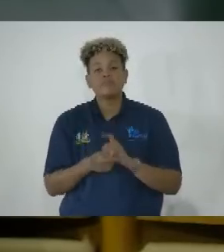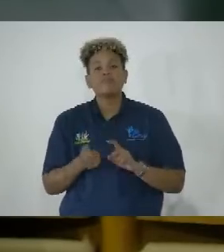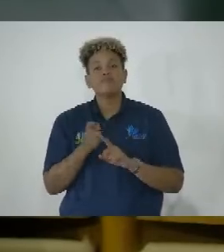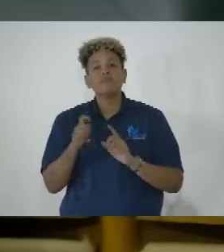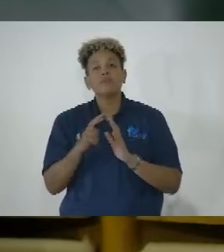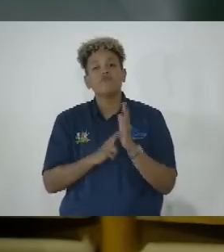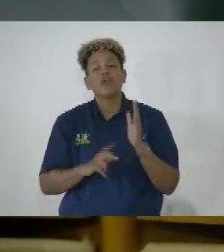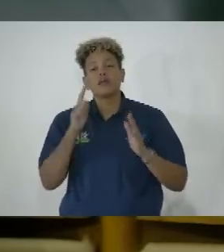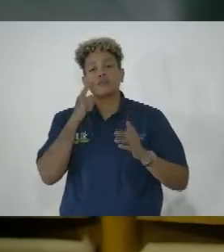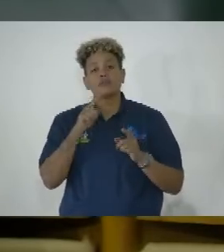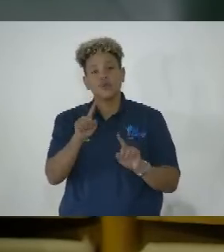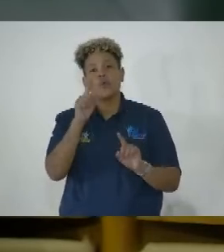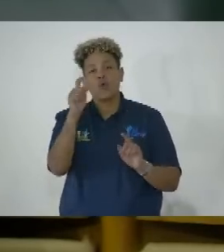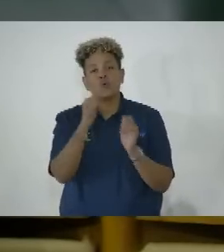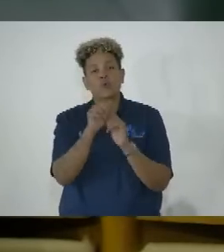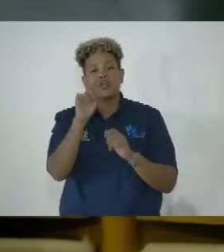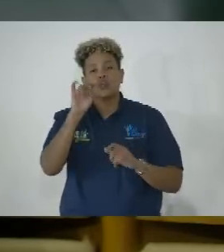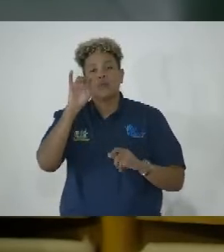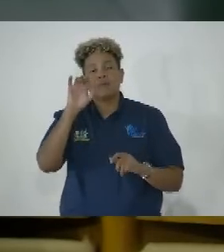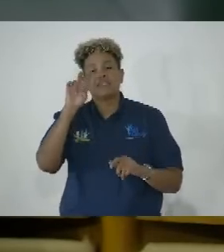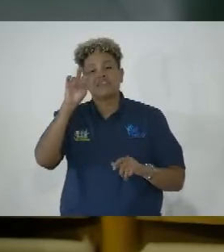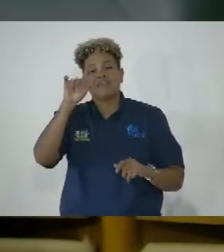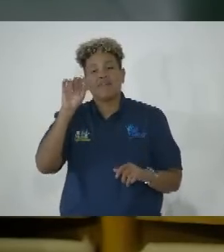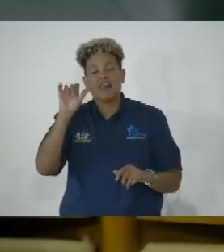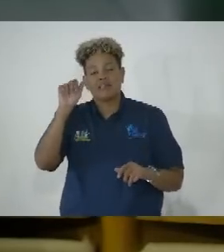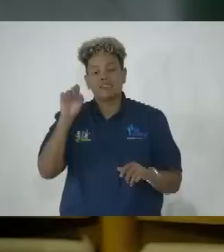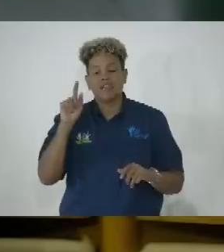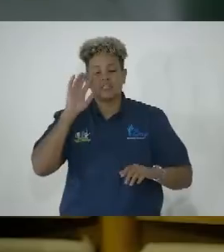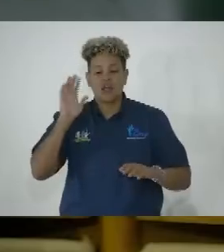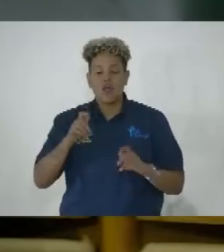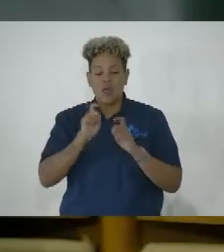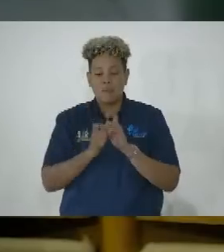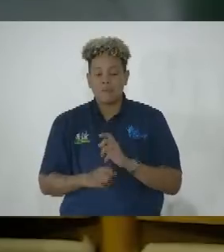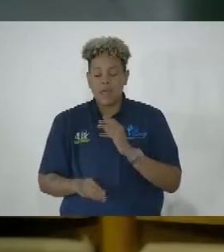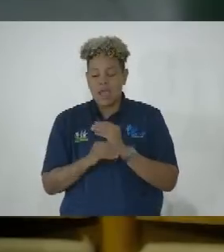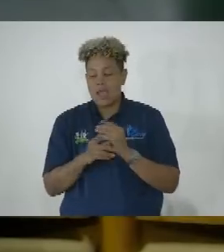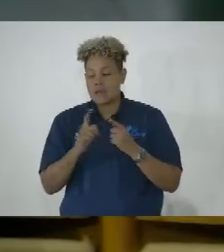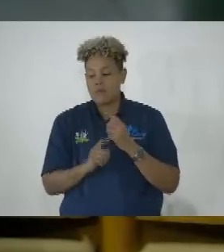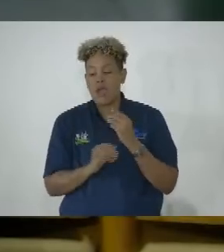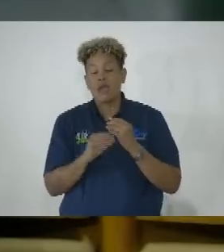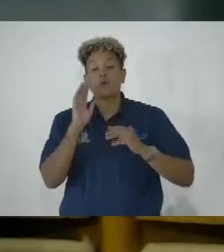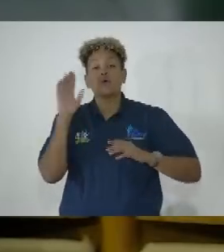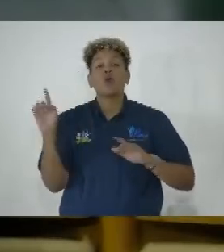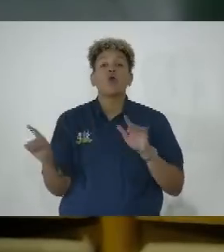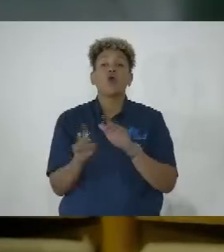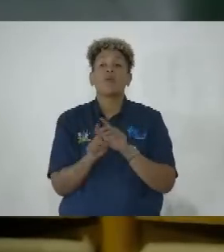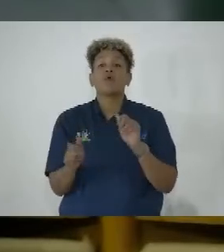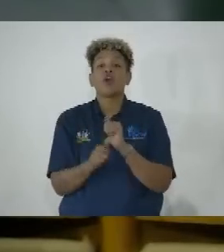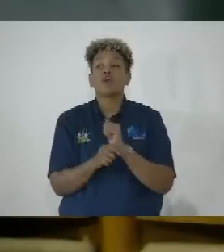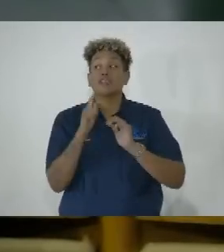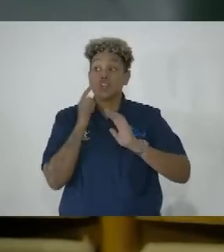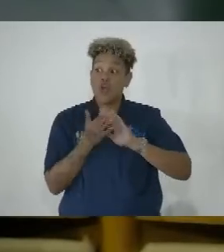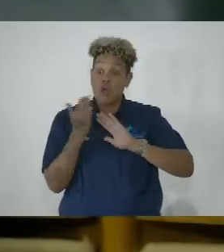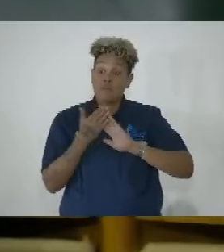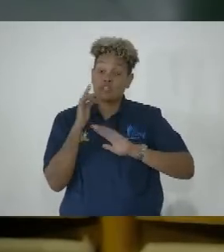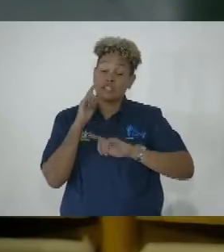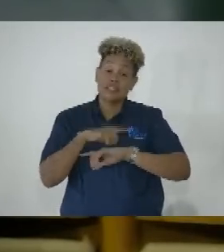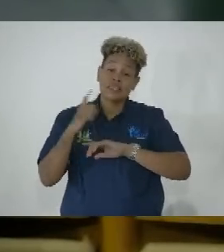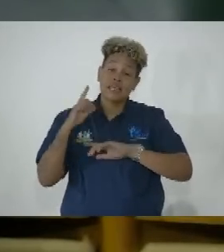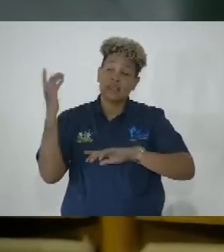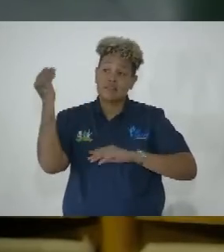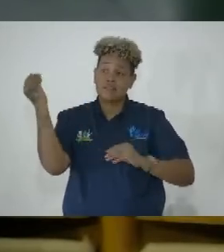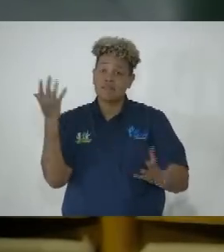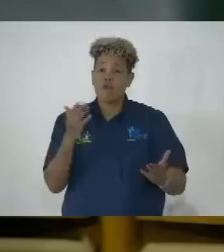read and construed as one with the Domestic Violence Act and all amendments thereto, and that it will come into operation on a day to be appointed